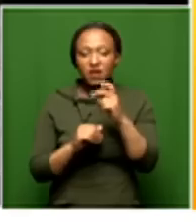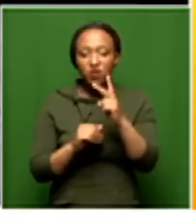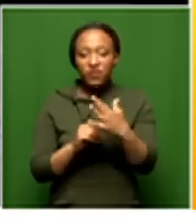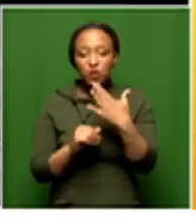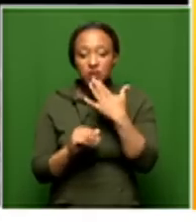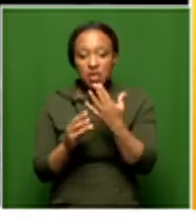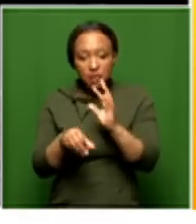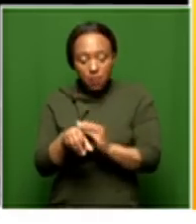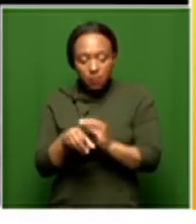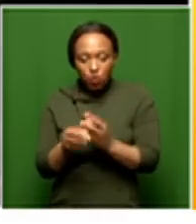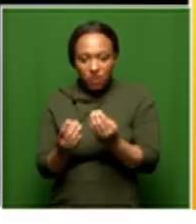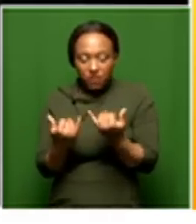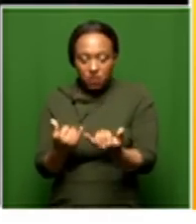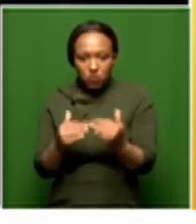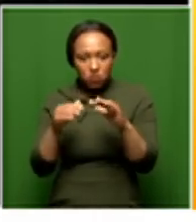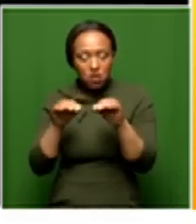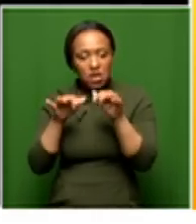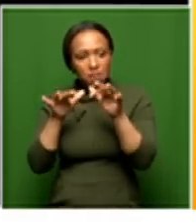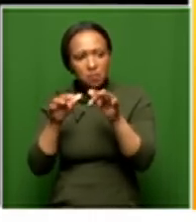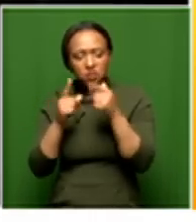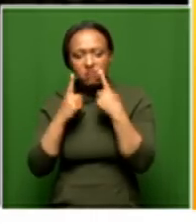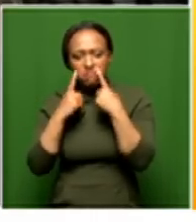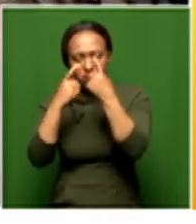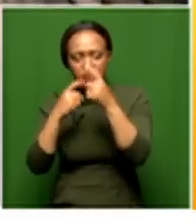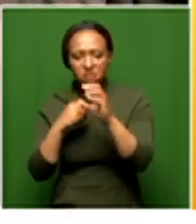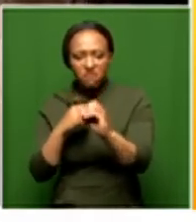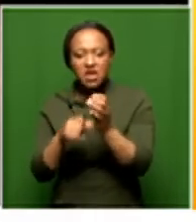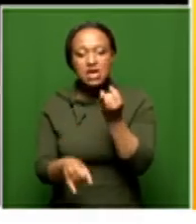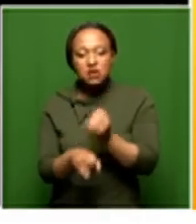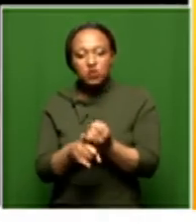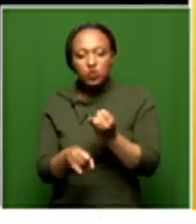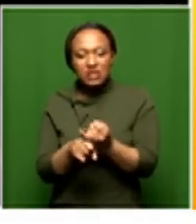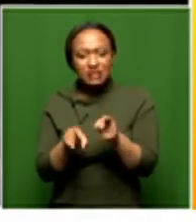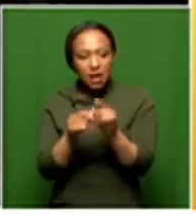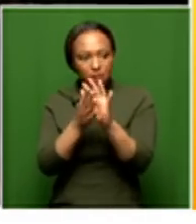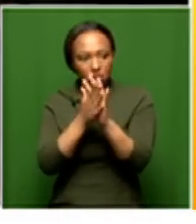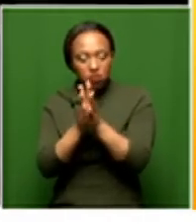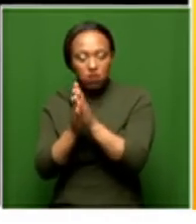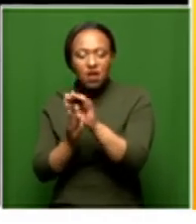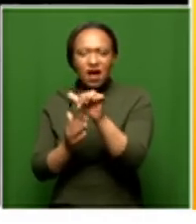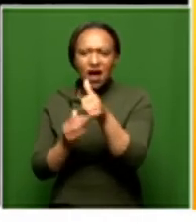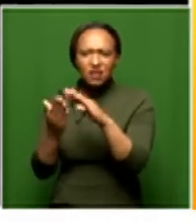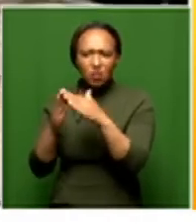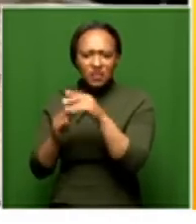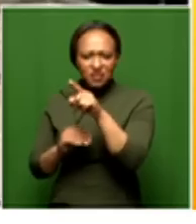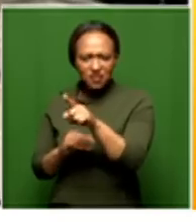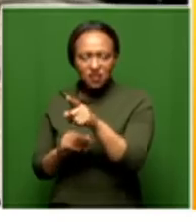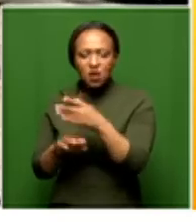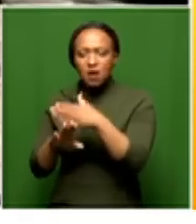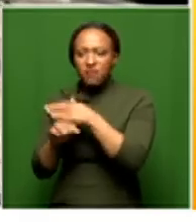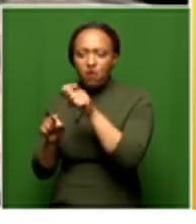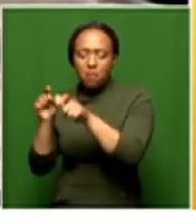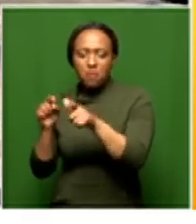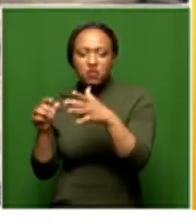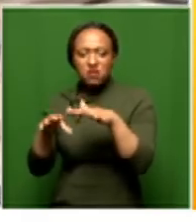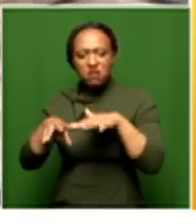the problems that the people were complaining about, the institutions have been destroyed. And in other communities as well, where people are